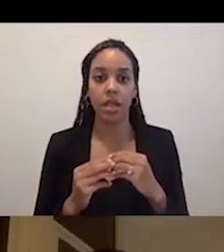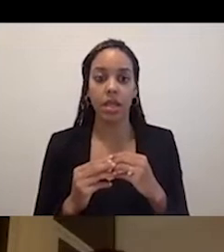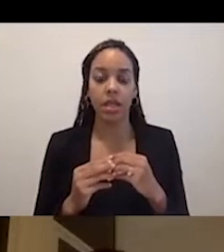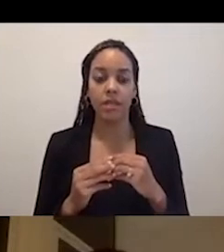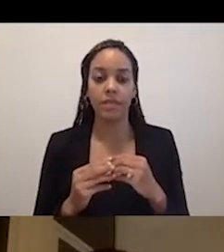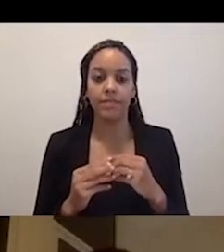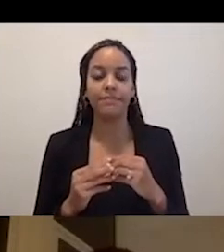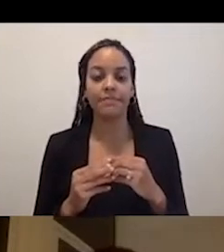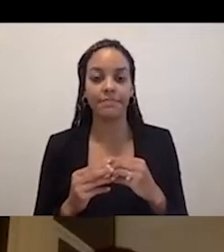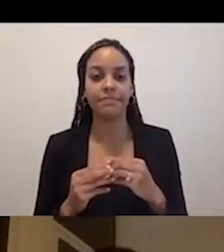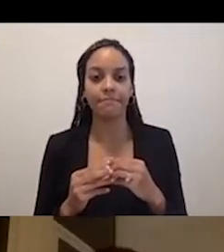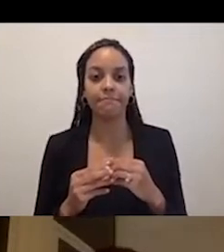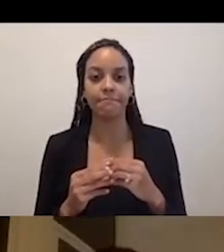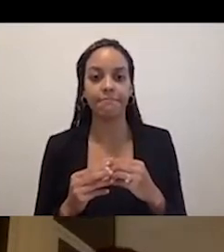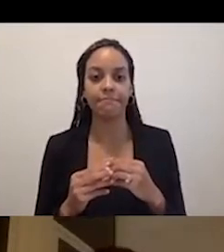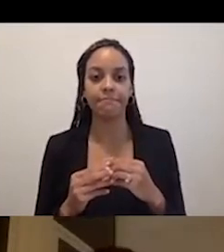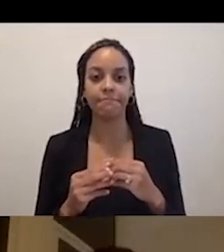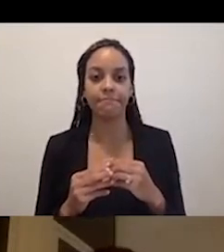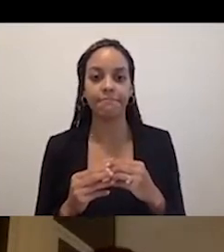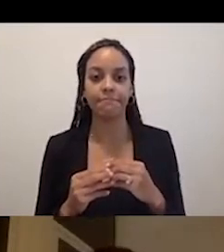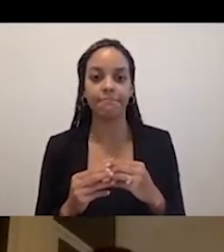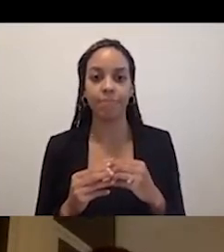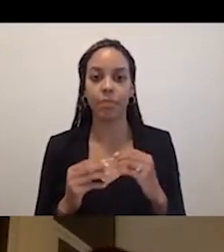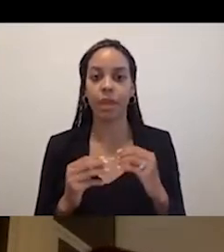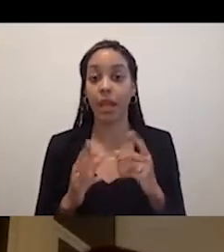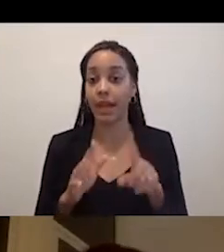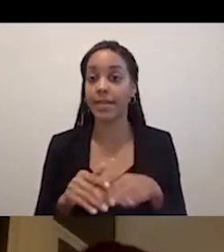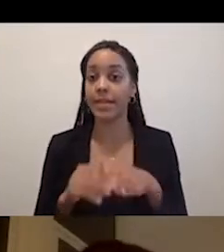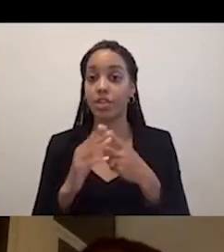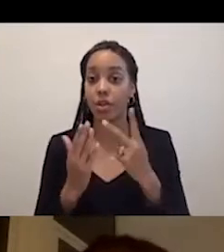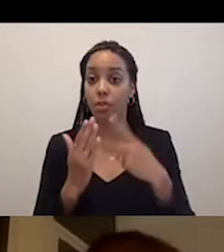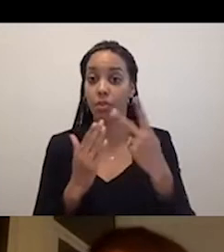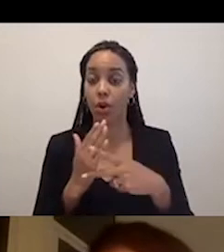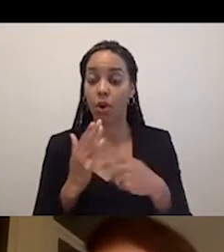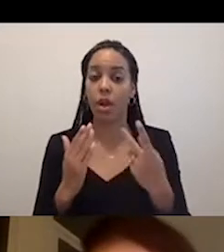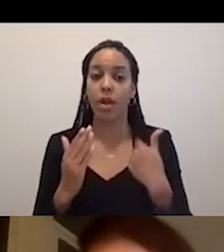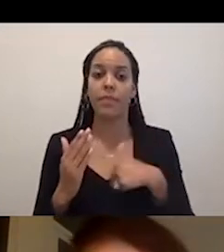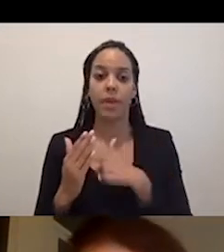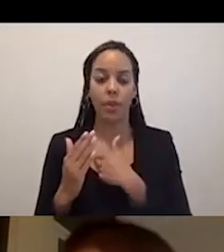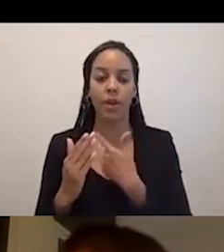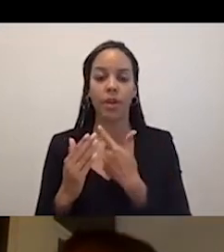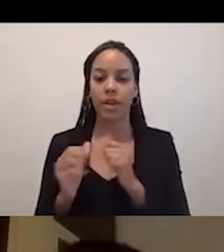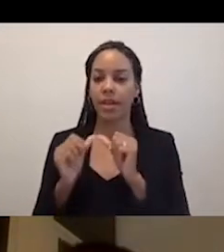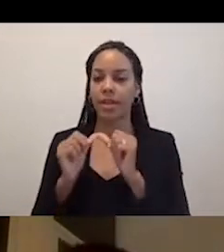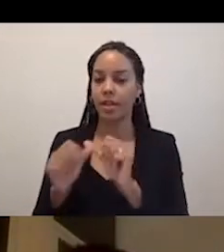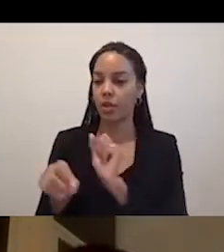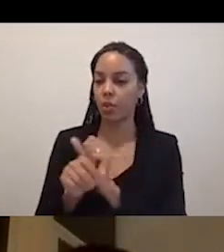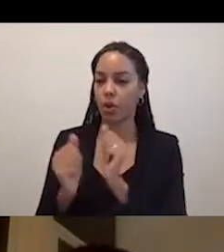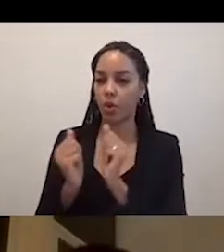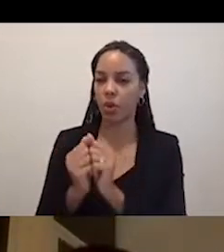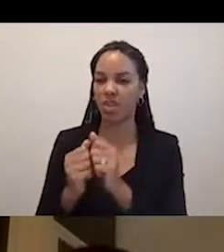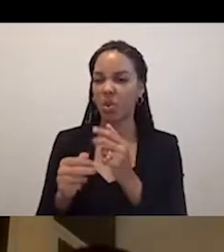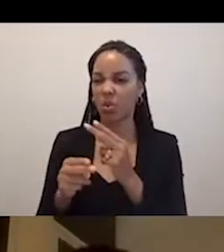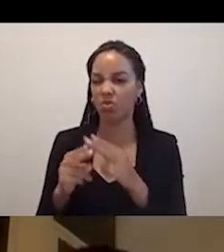of RAIN and is an initiative that we're continuing to collaborate with. So quickly to sum up,